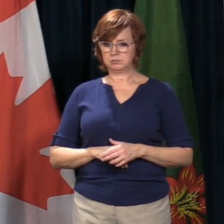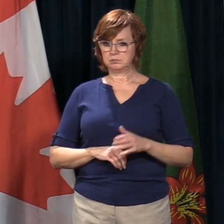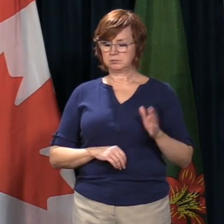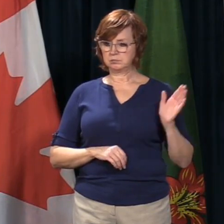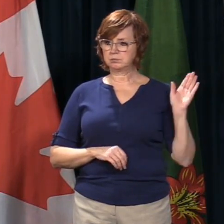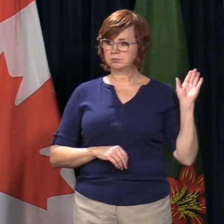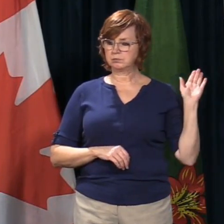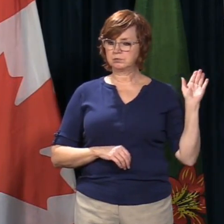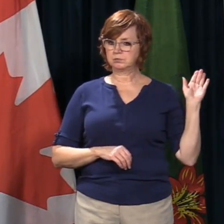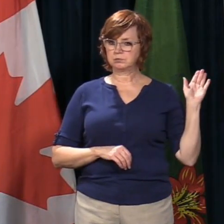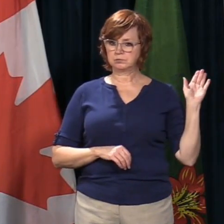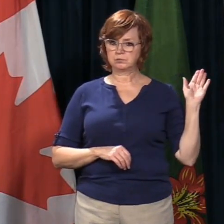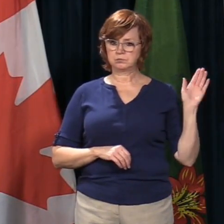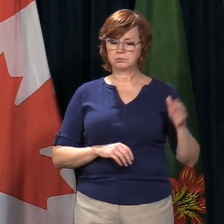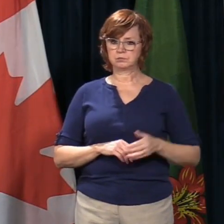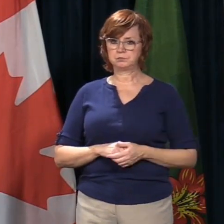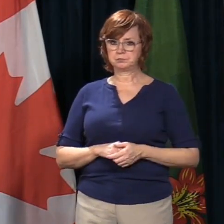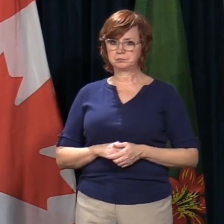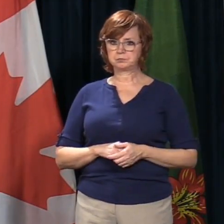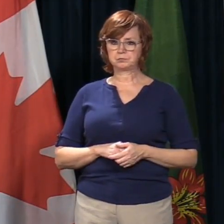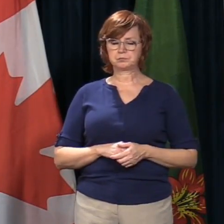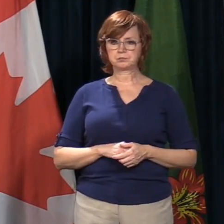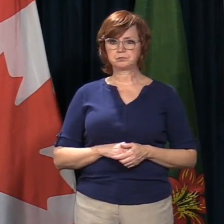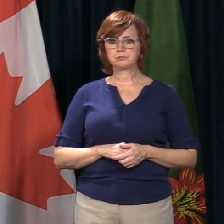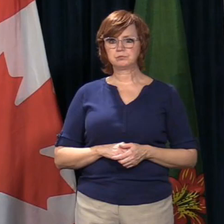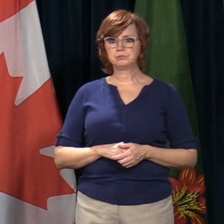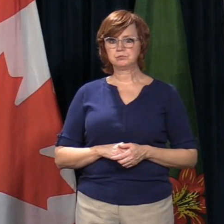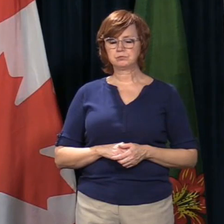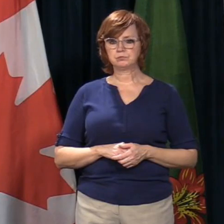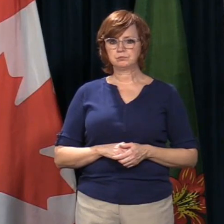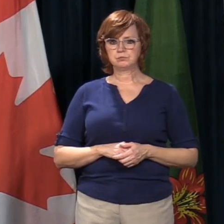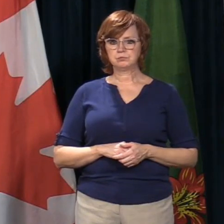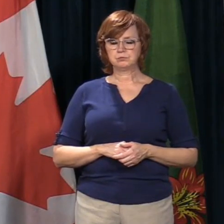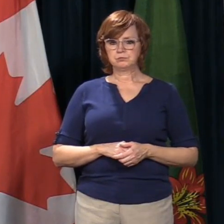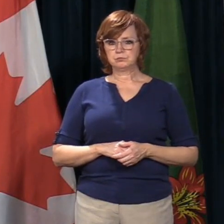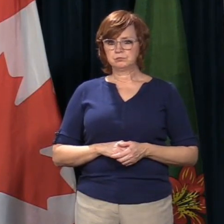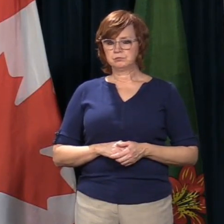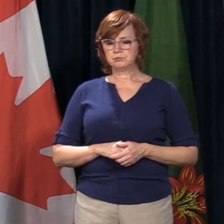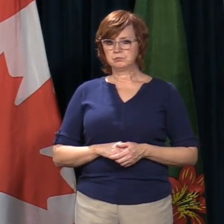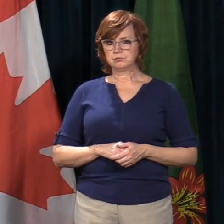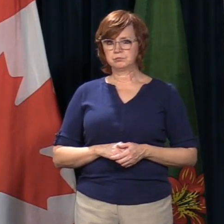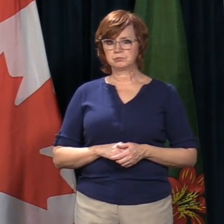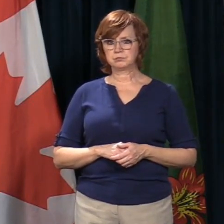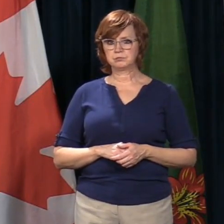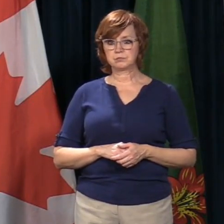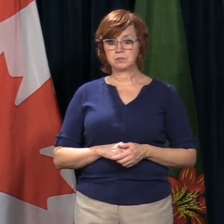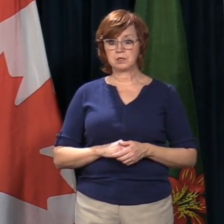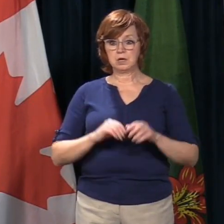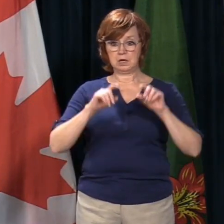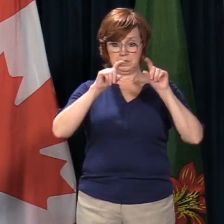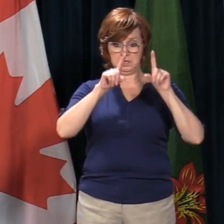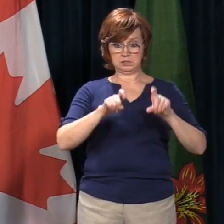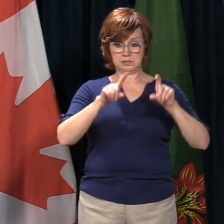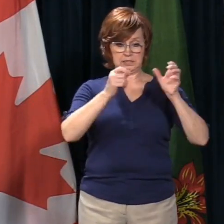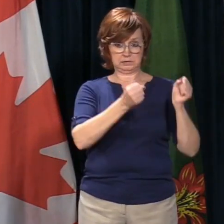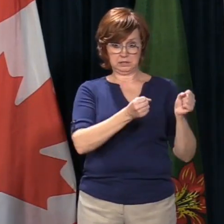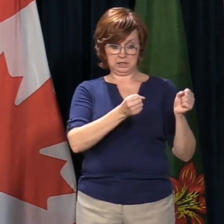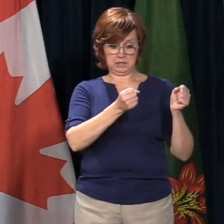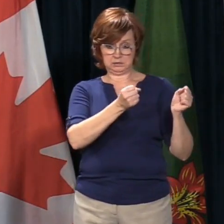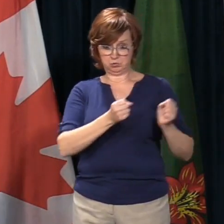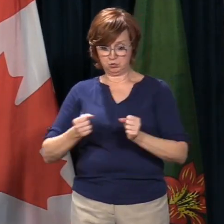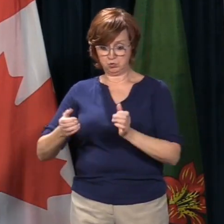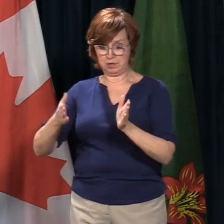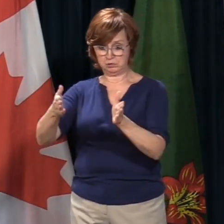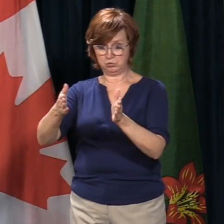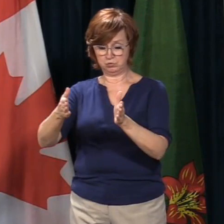So with respect to a testing strategy, and we'll certainly provide more updates as this strategy is developed,